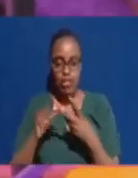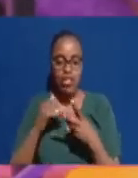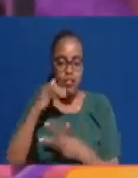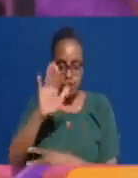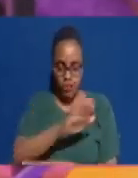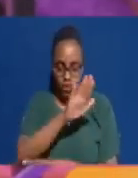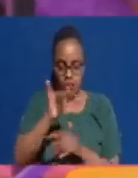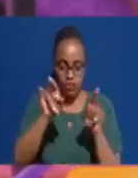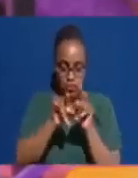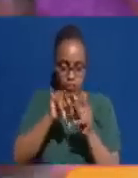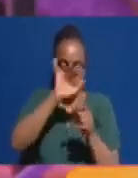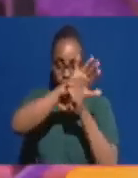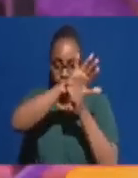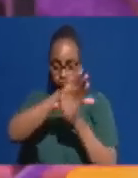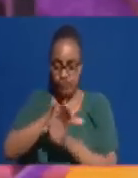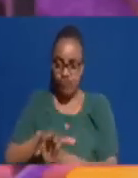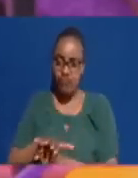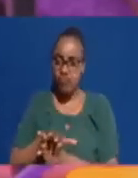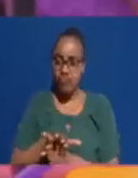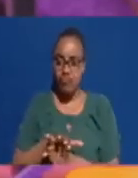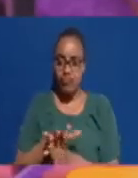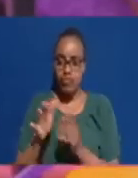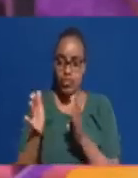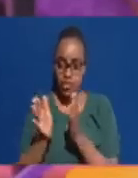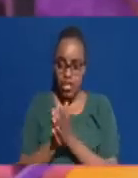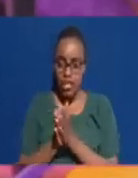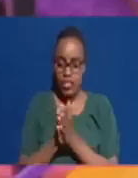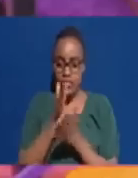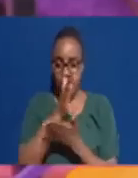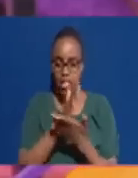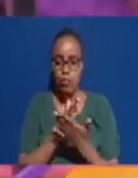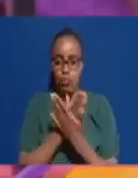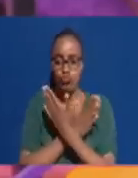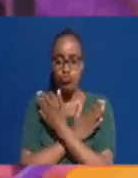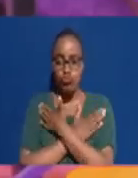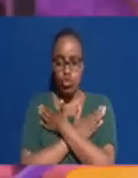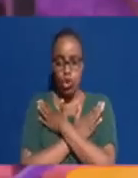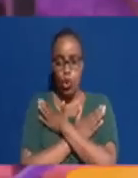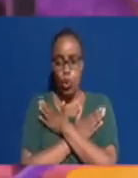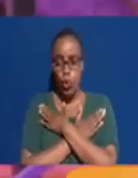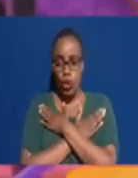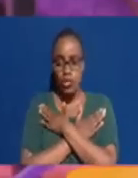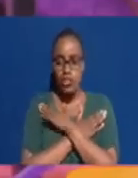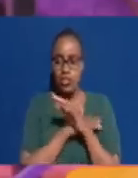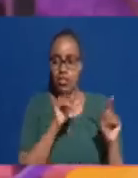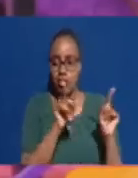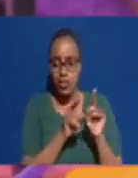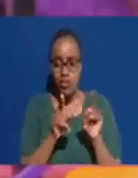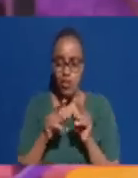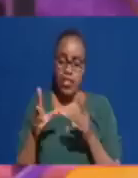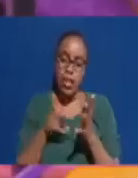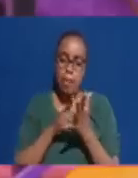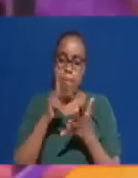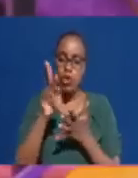parliament compromise or bought, because some of our colleagues unfortunately accept to be bought with money.